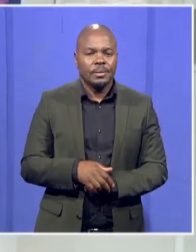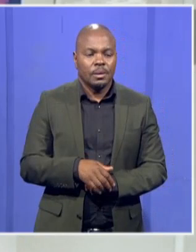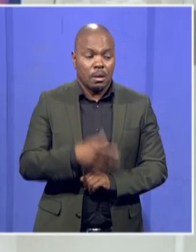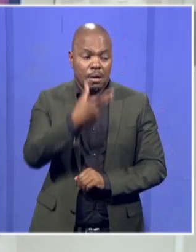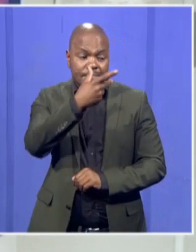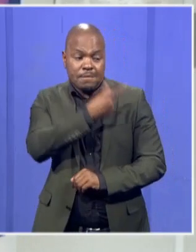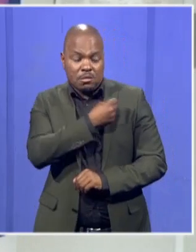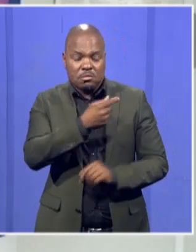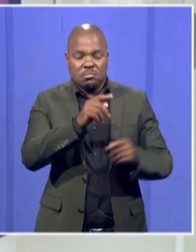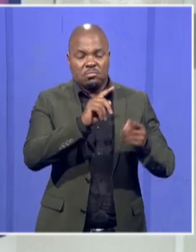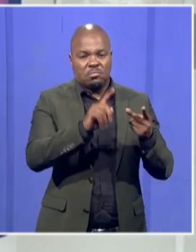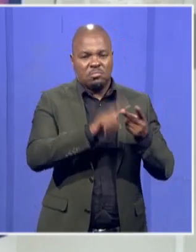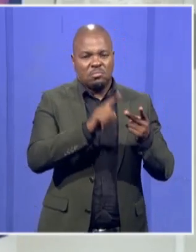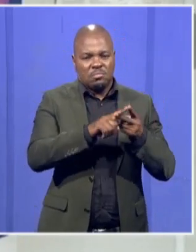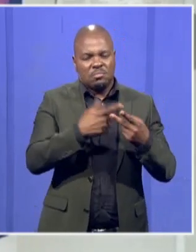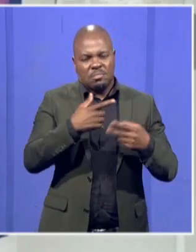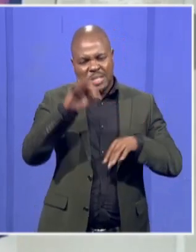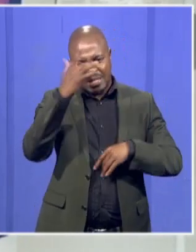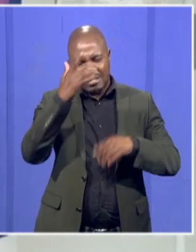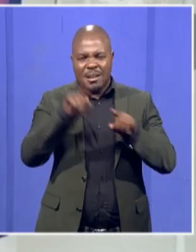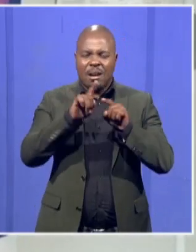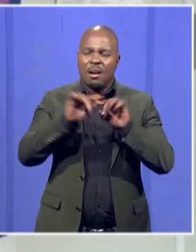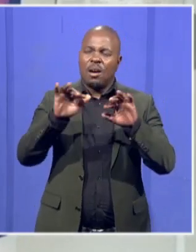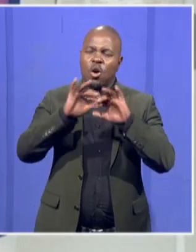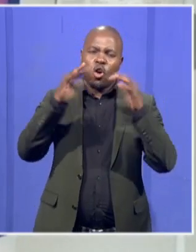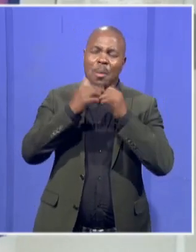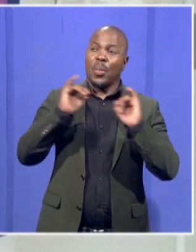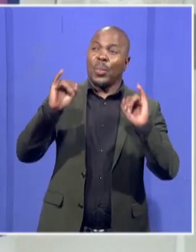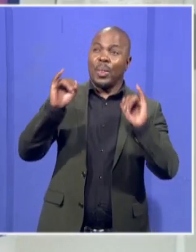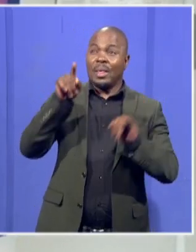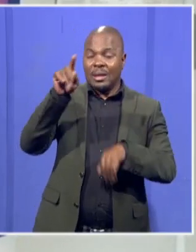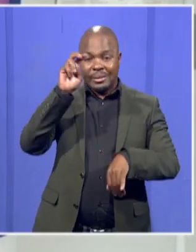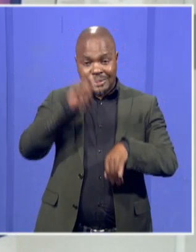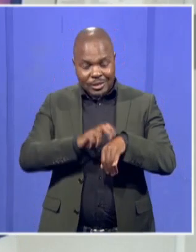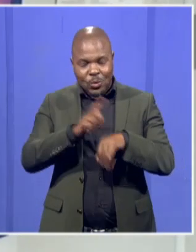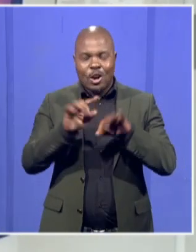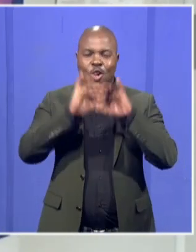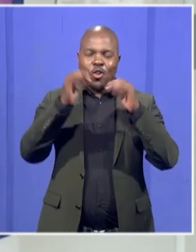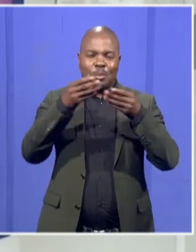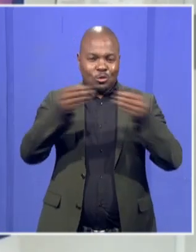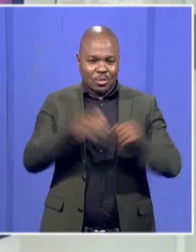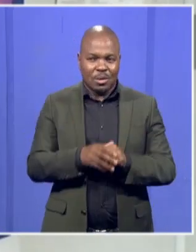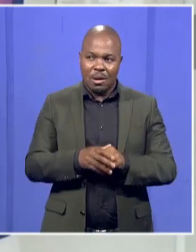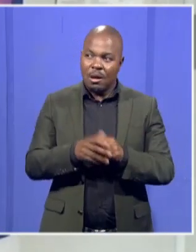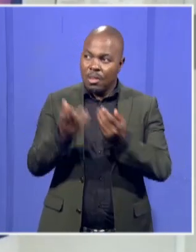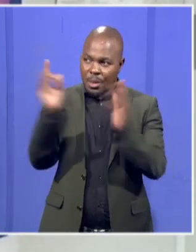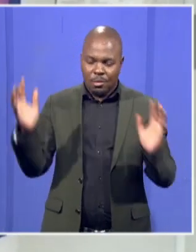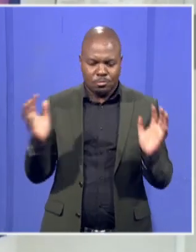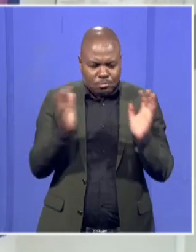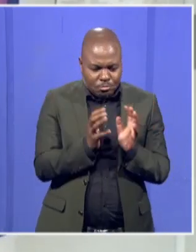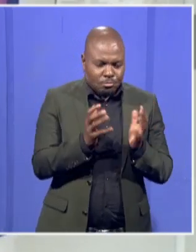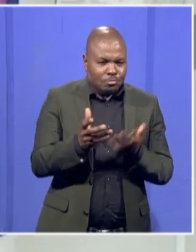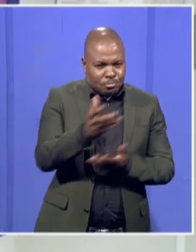vaccines, viruses are a global crisis and they need global solutions. So they came together in trying to make